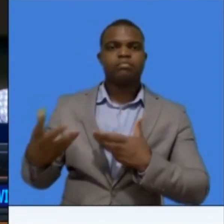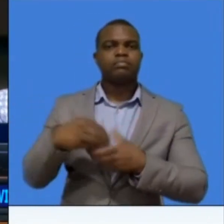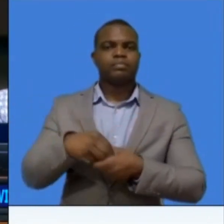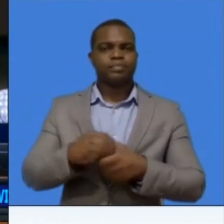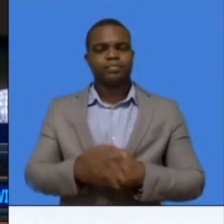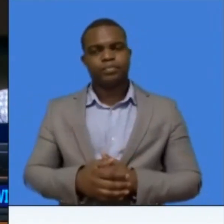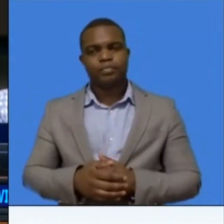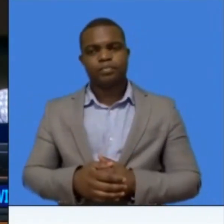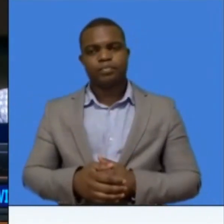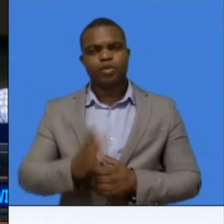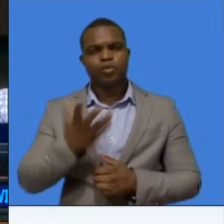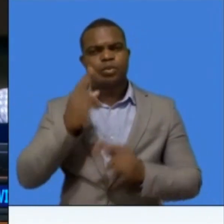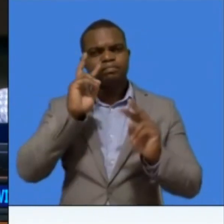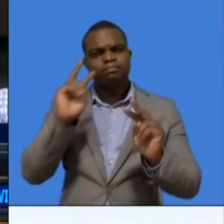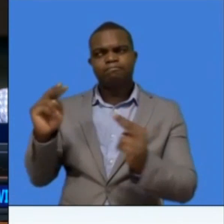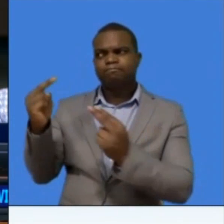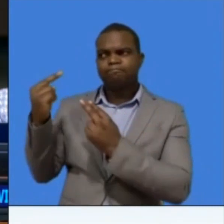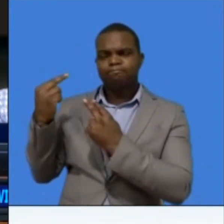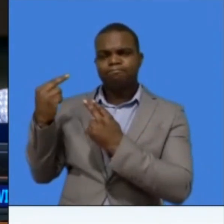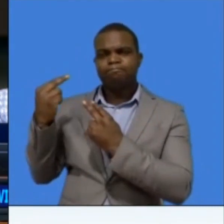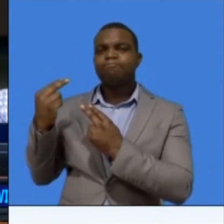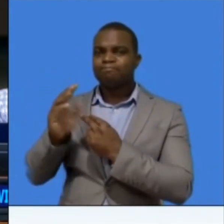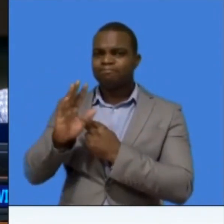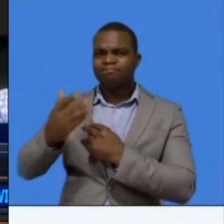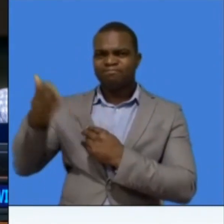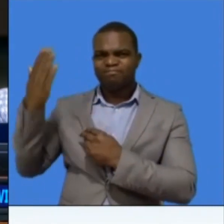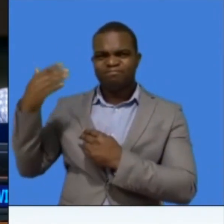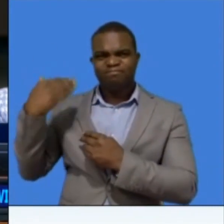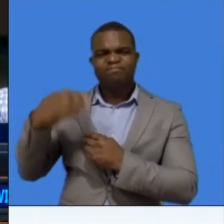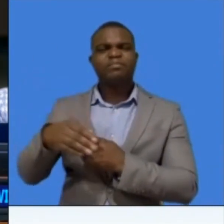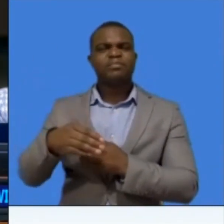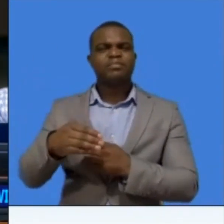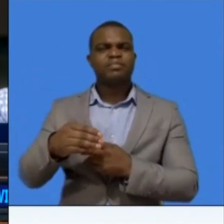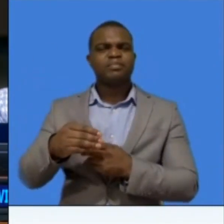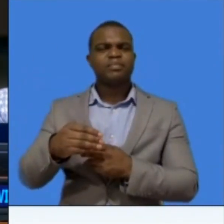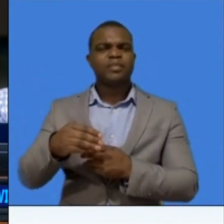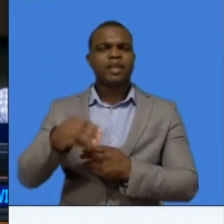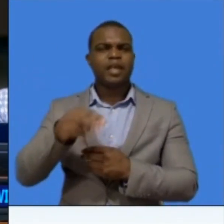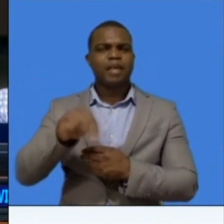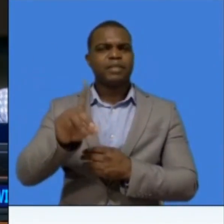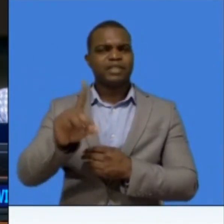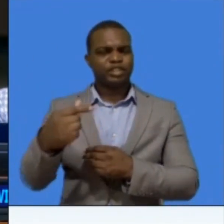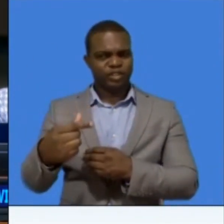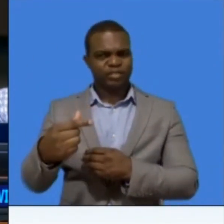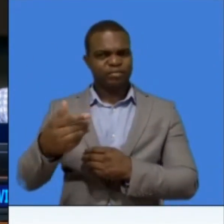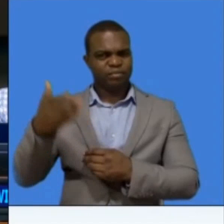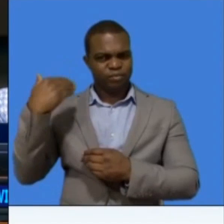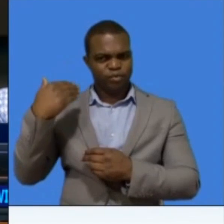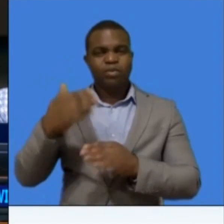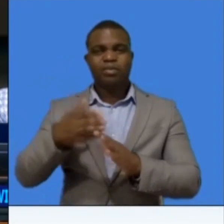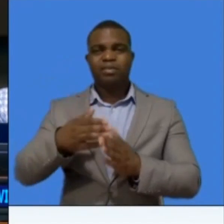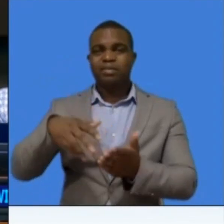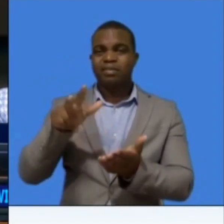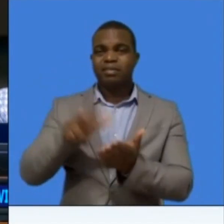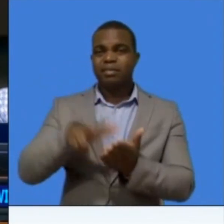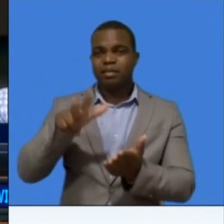8 goals, 21 targets, and 60 indicators, disabilities was mentioned only once, and that too with respect to women giving